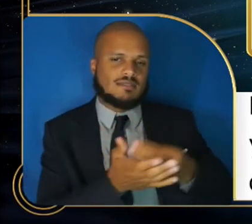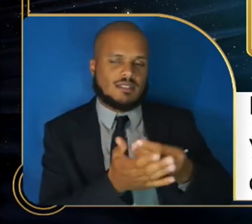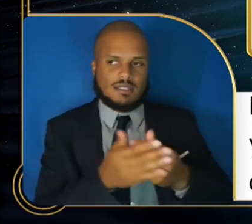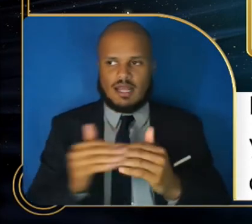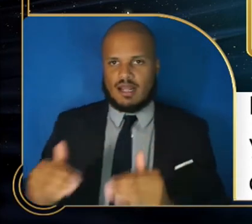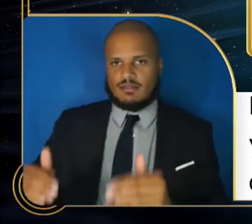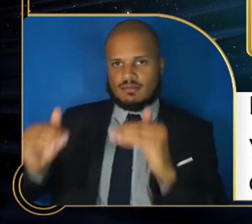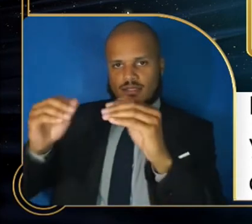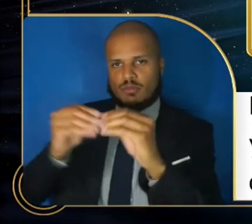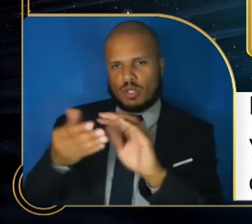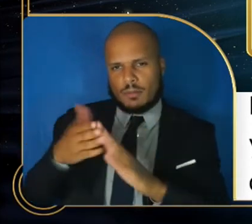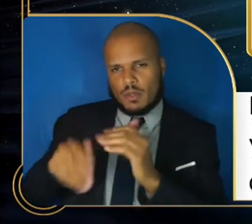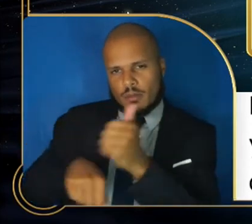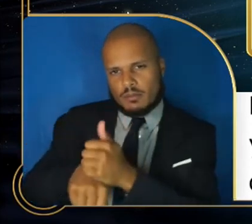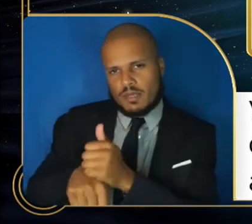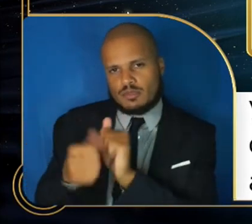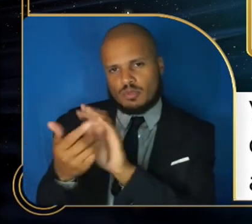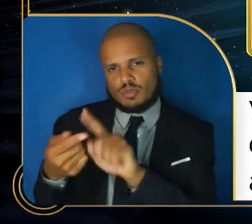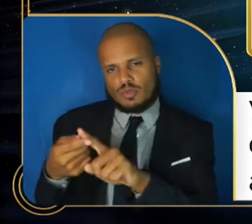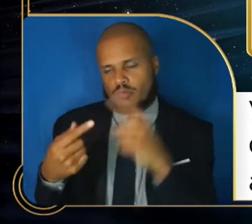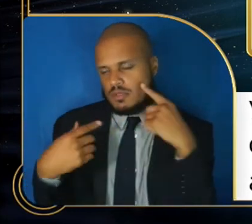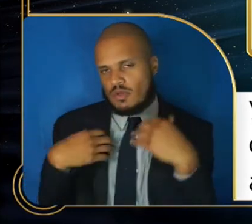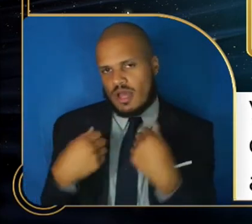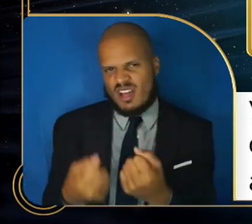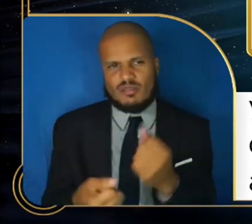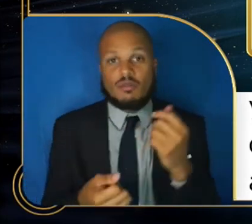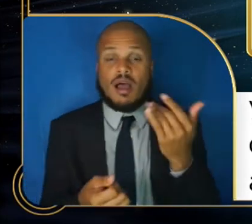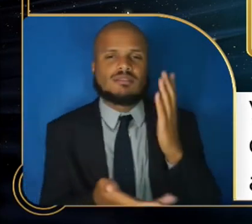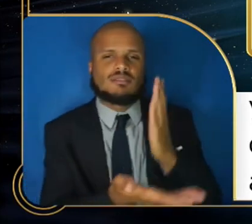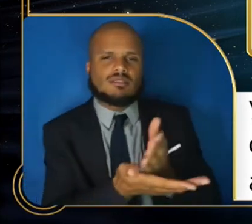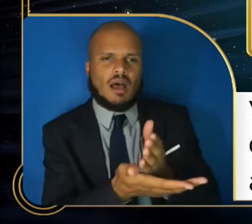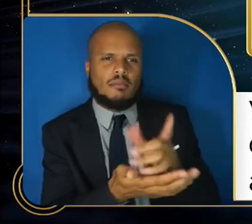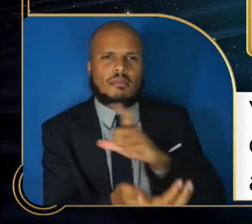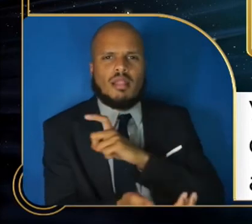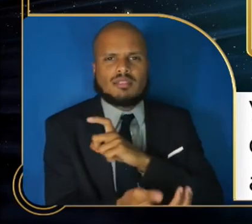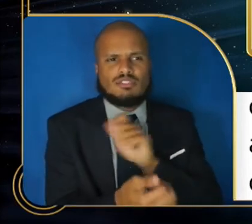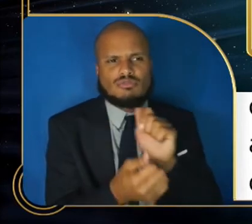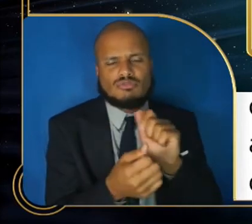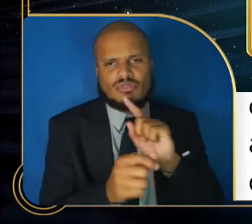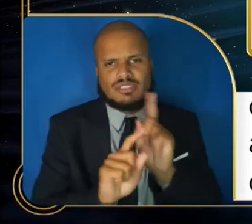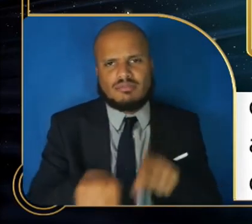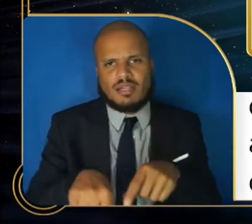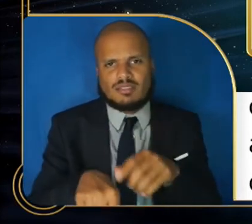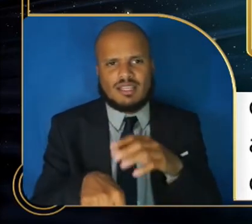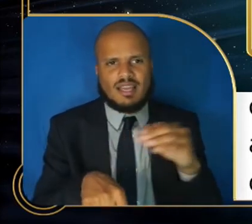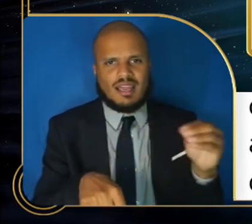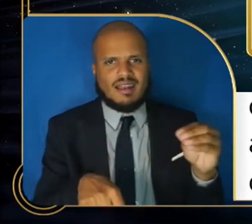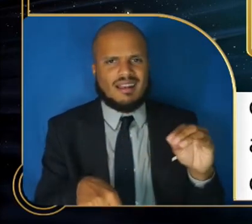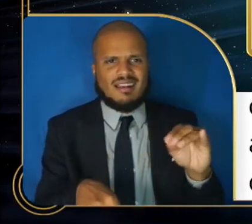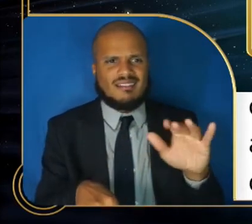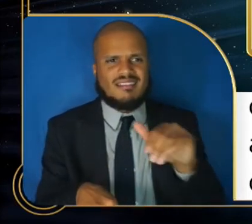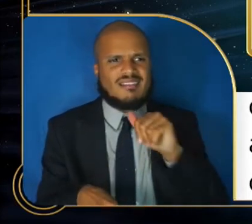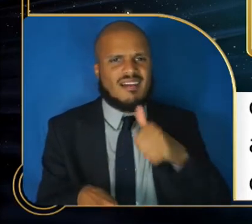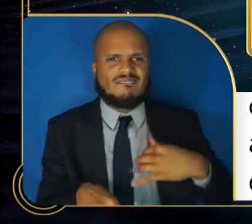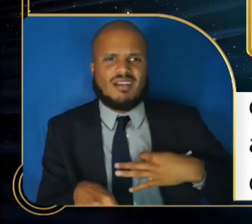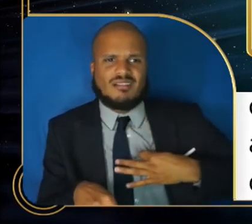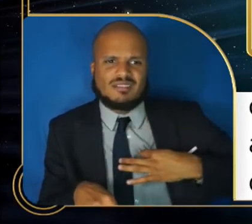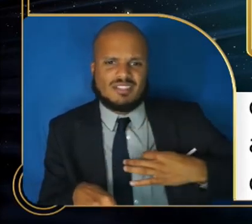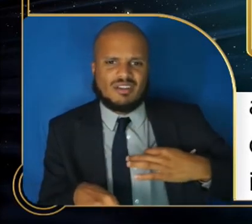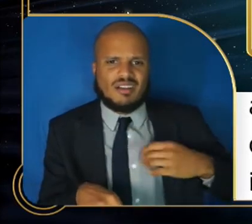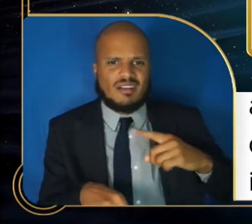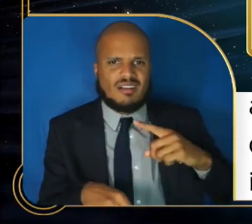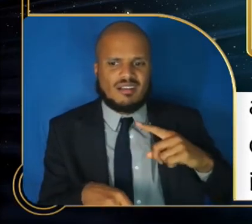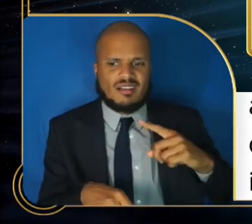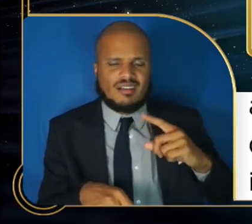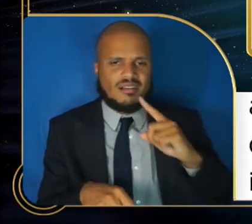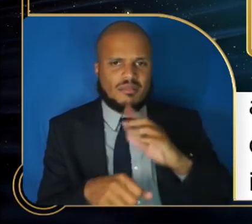approaches to mental health to stop the disproportionate harm of police response, involuntary commitment, and incarceration of